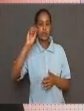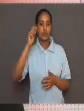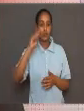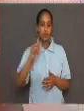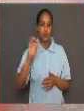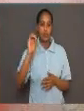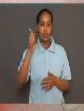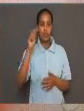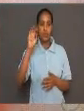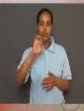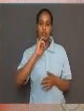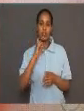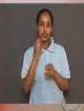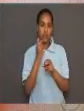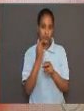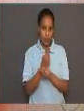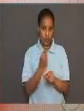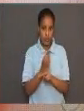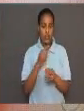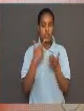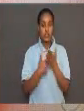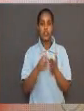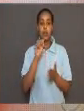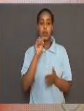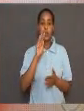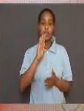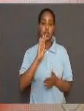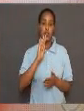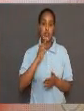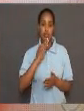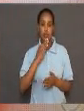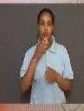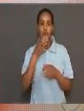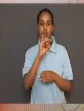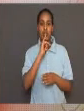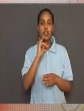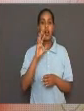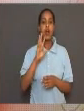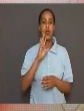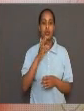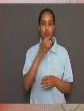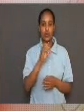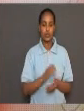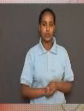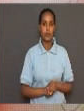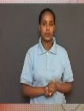formed. This gives a basic solution in aqueous solution.